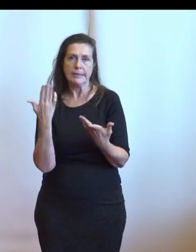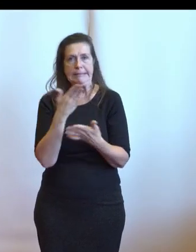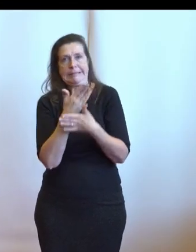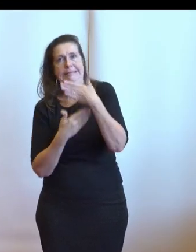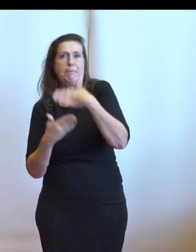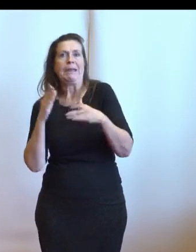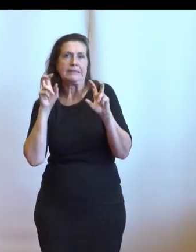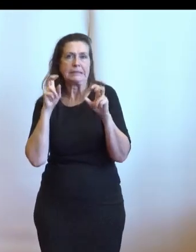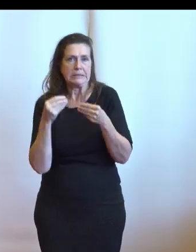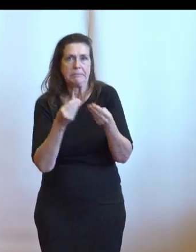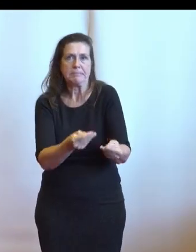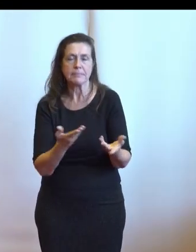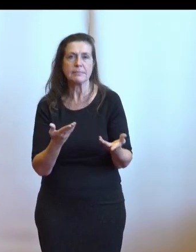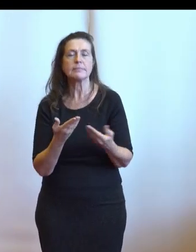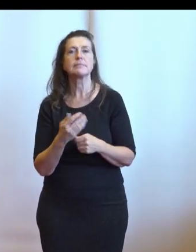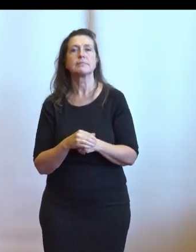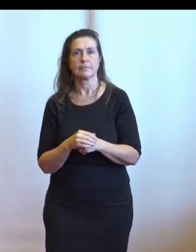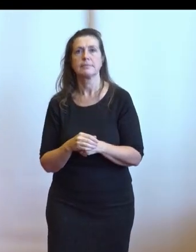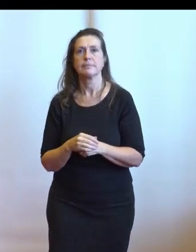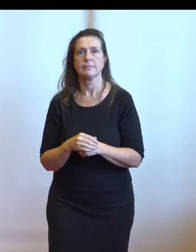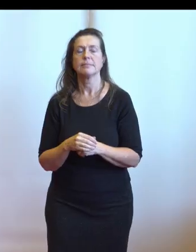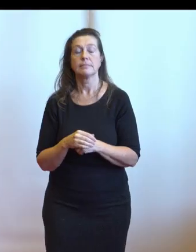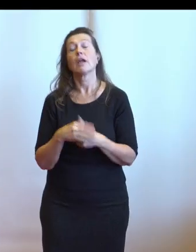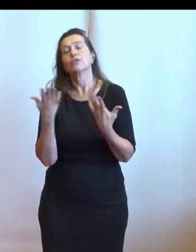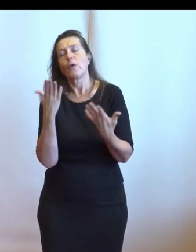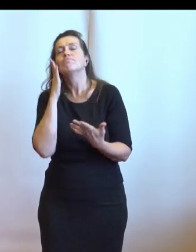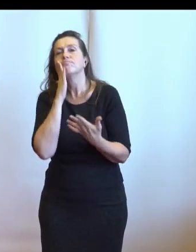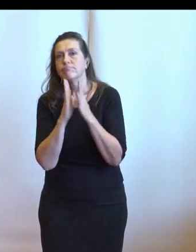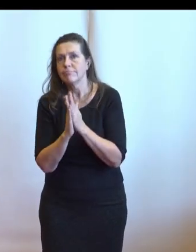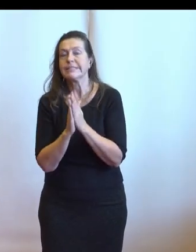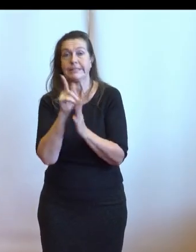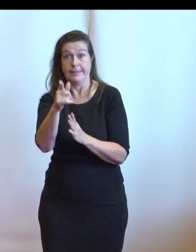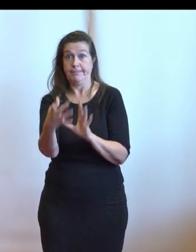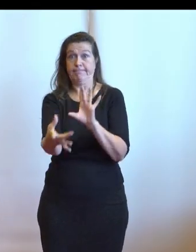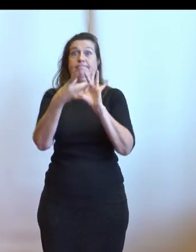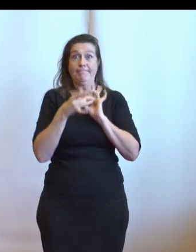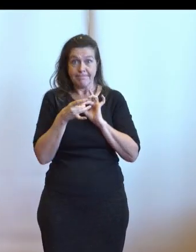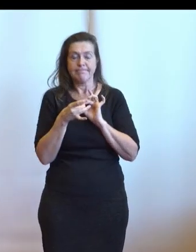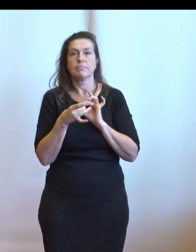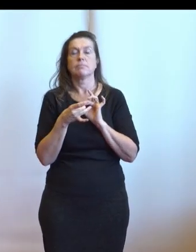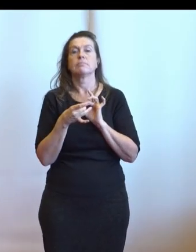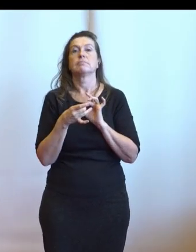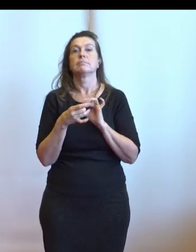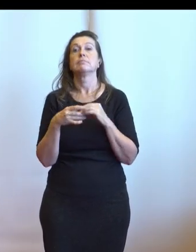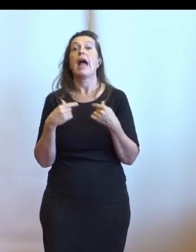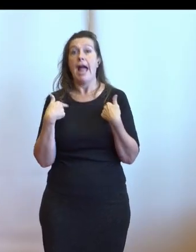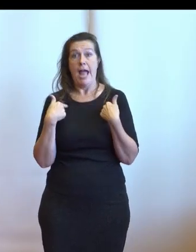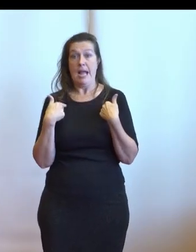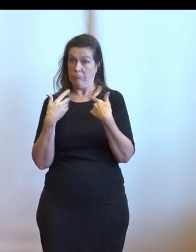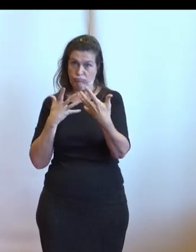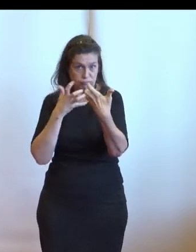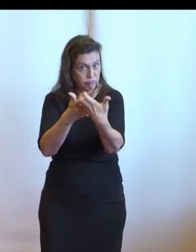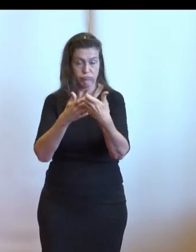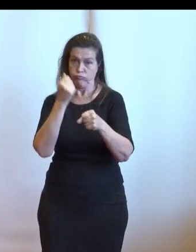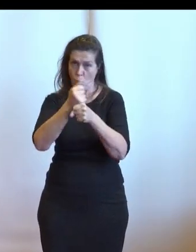So all this to say, please contact us, please let us to work with you to